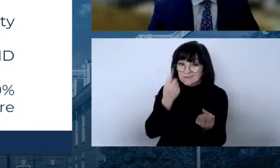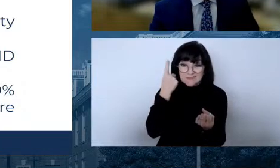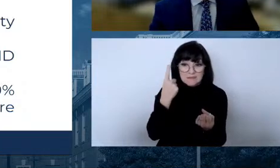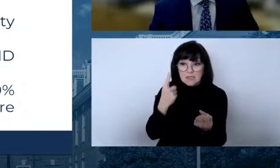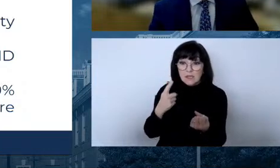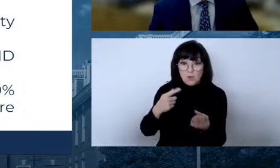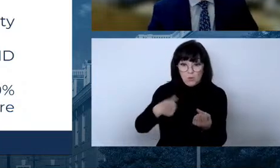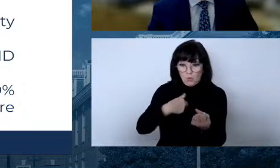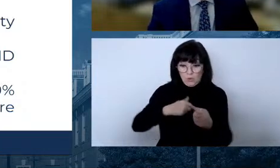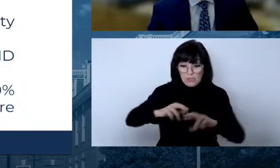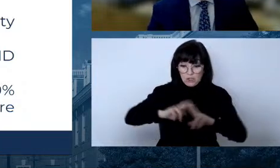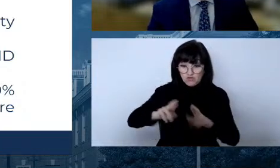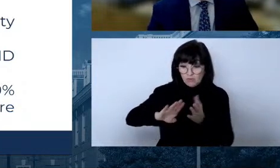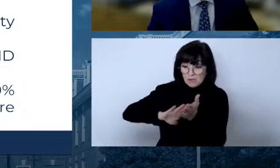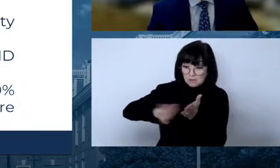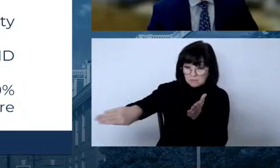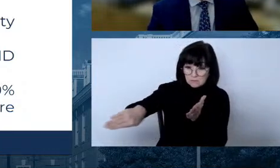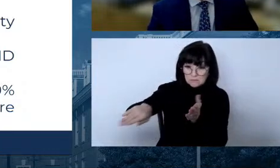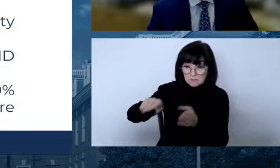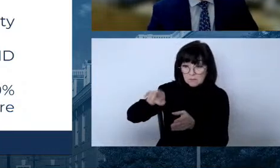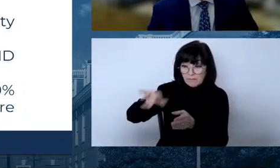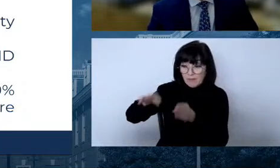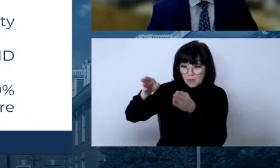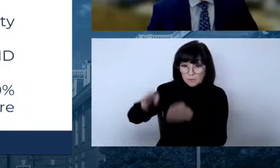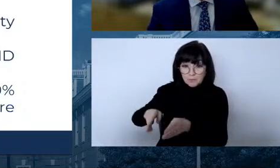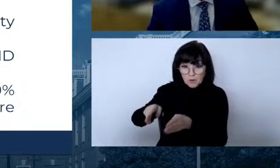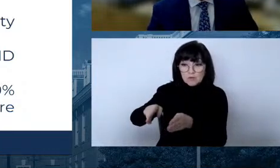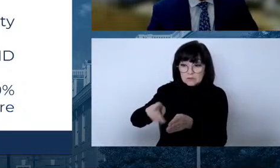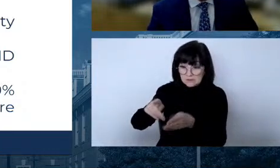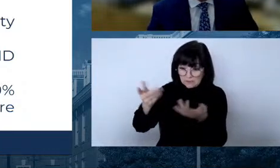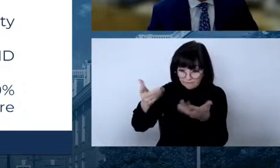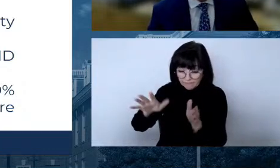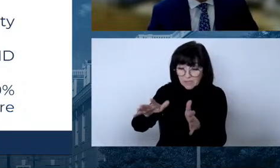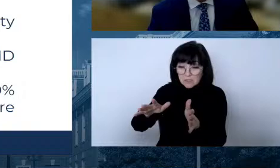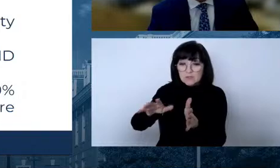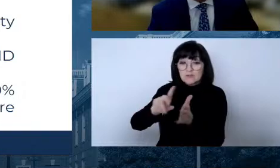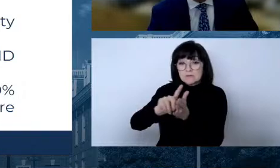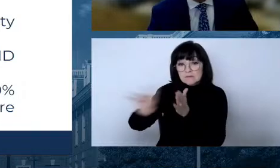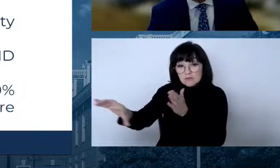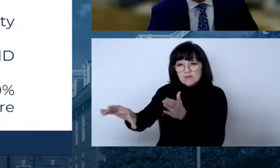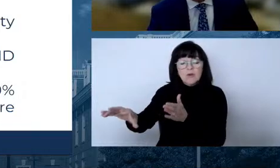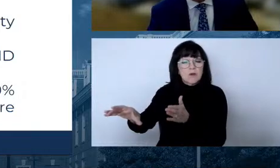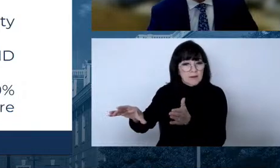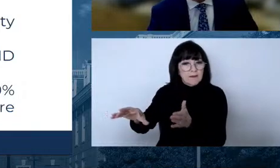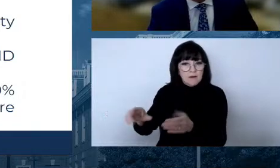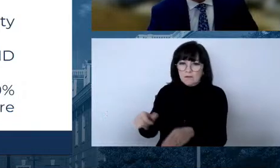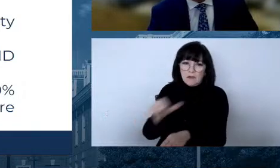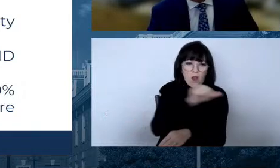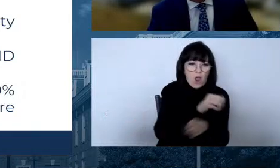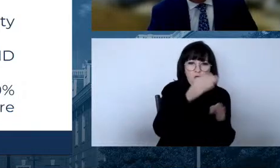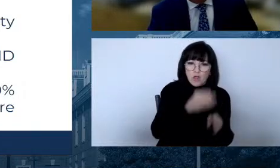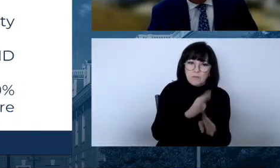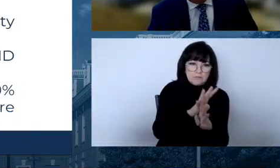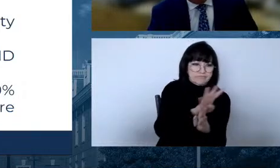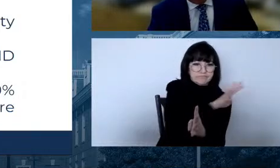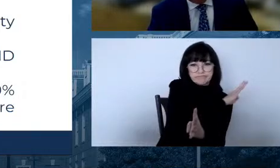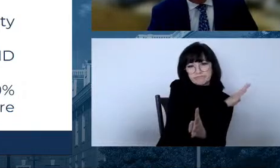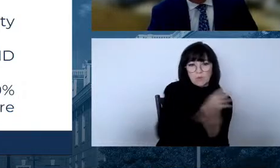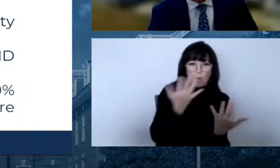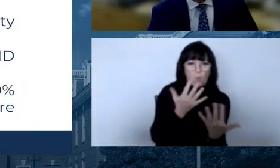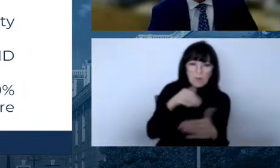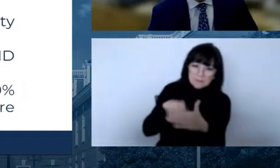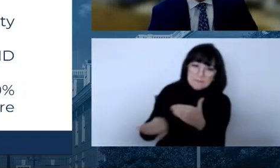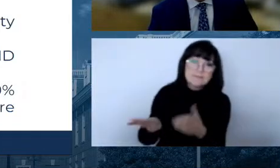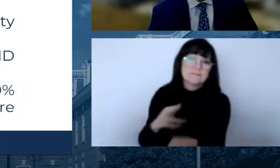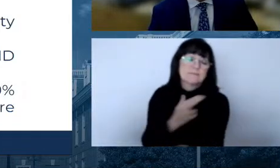that bed. So we are, again, talking about the fact that we're functioning at capacity. And one of the things that's